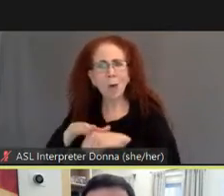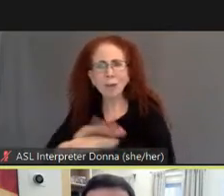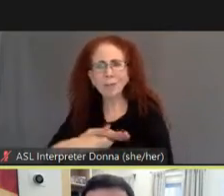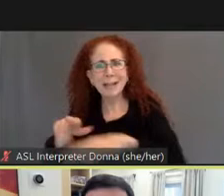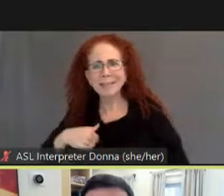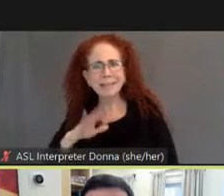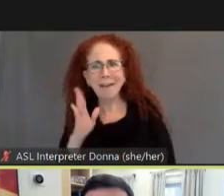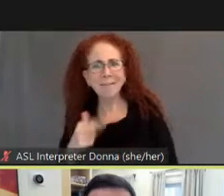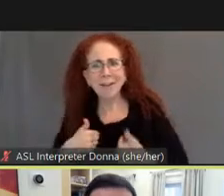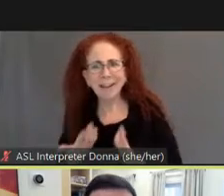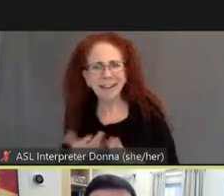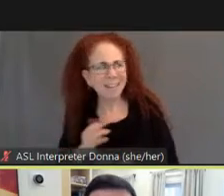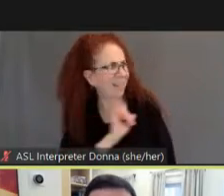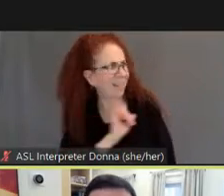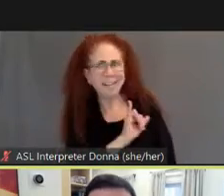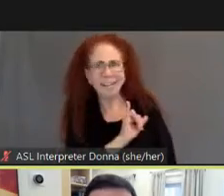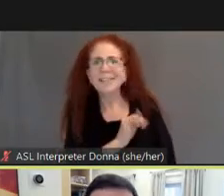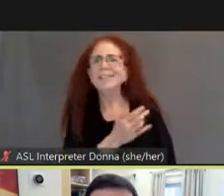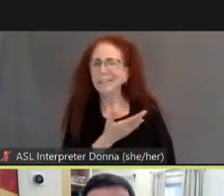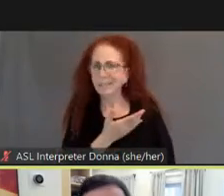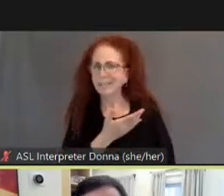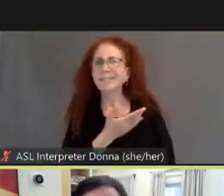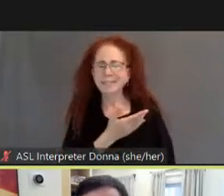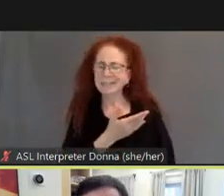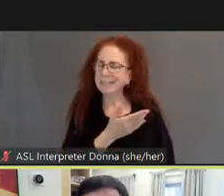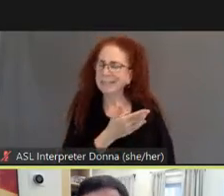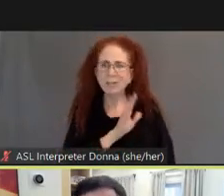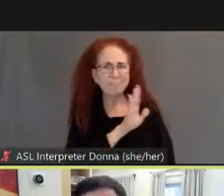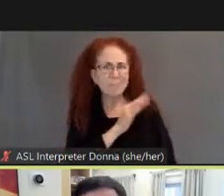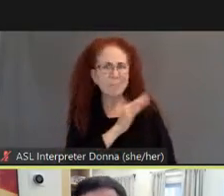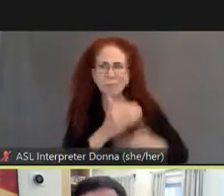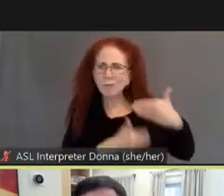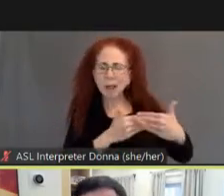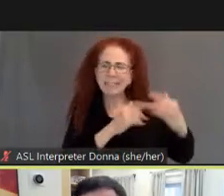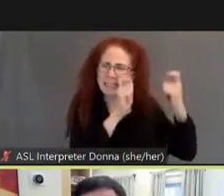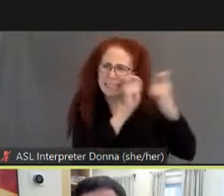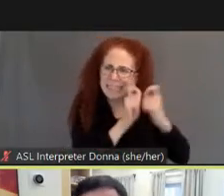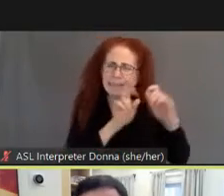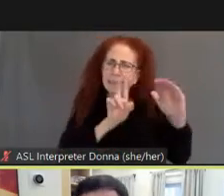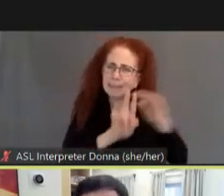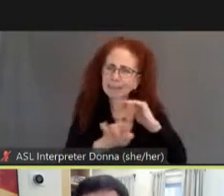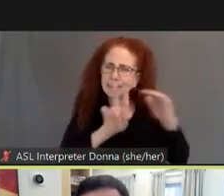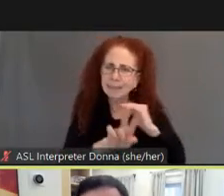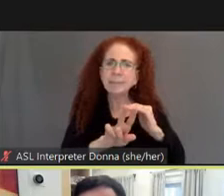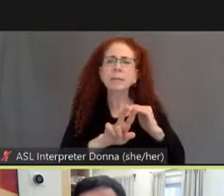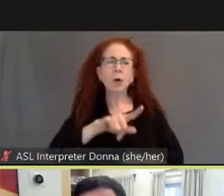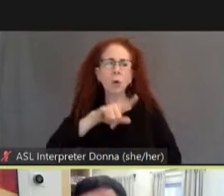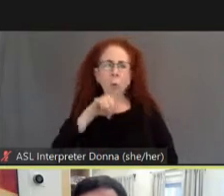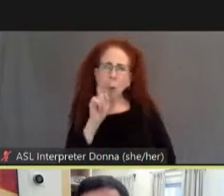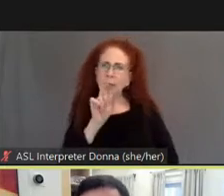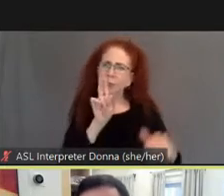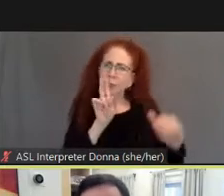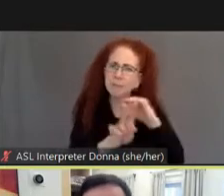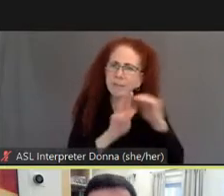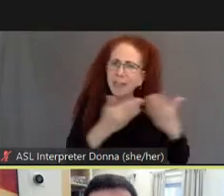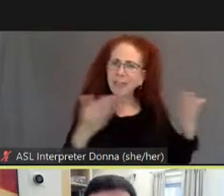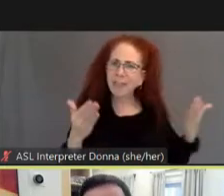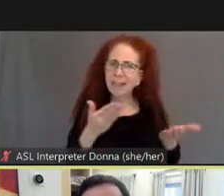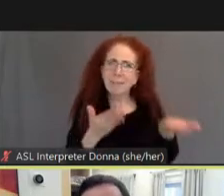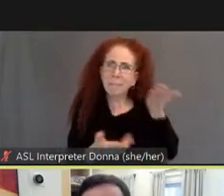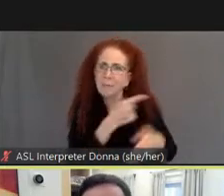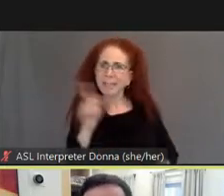But being really detail-oriented and thinking and anticipating some of the questions and the needs that Nicole might need, whether